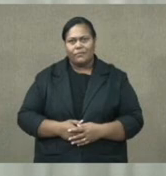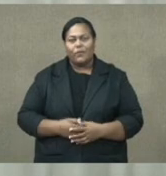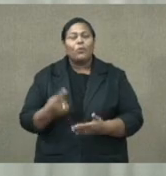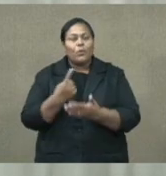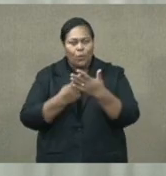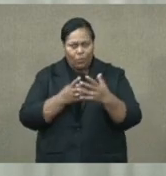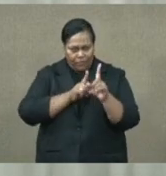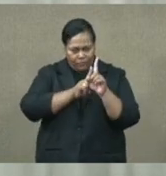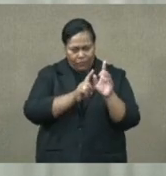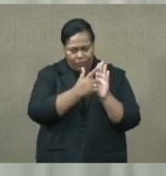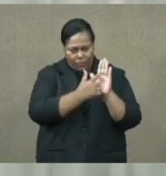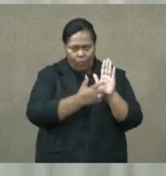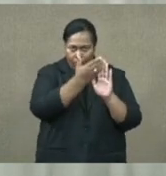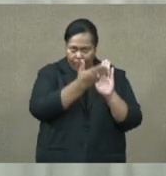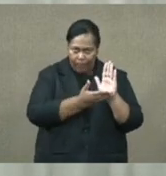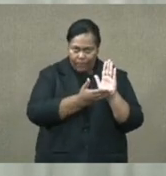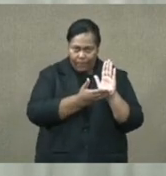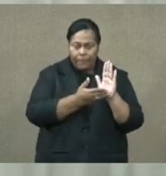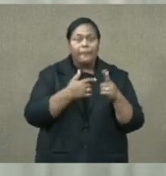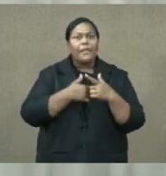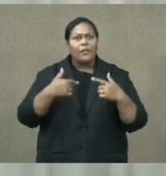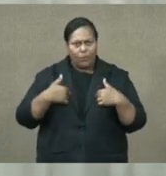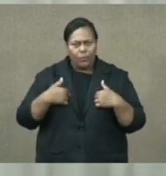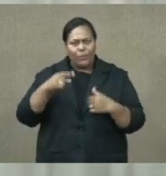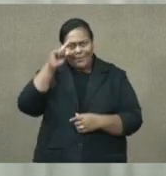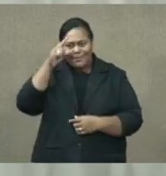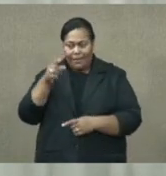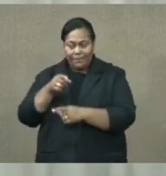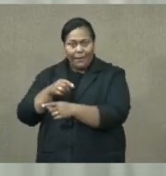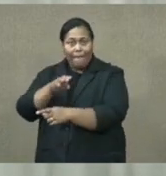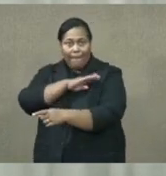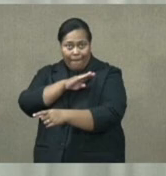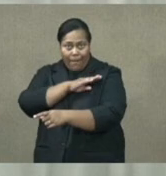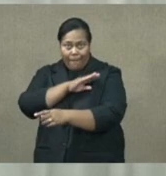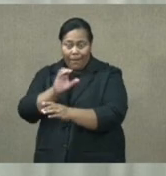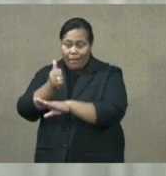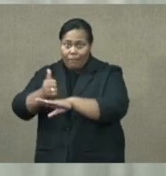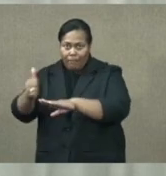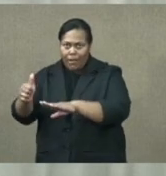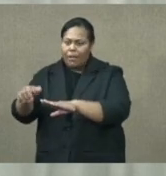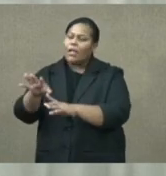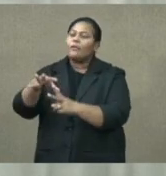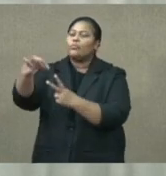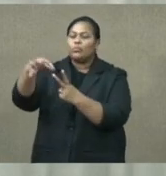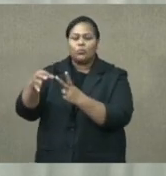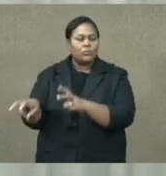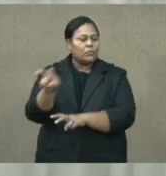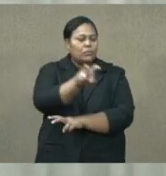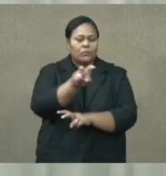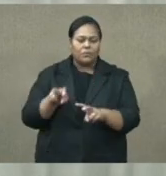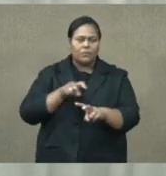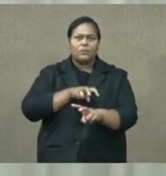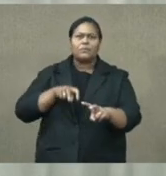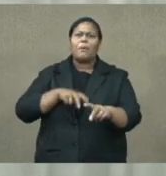according to law. We note that the Bainimarama government appointed or reappointed many permanent secretaries not